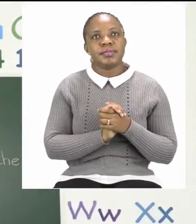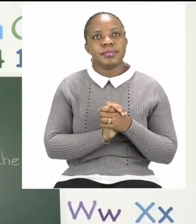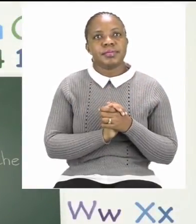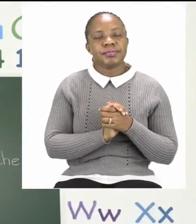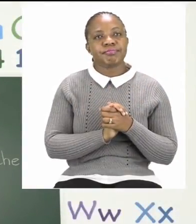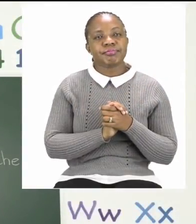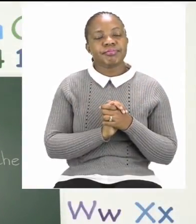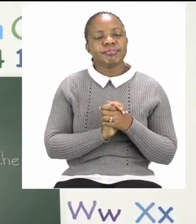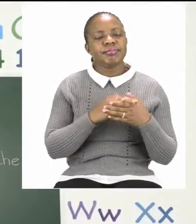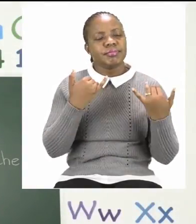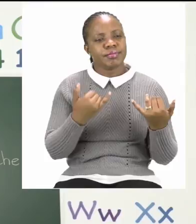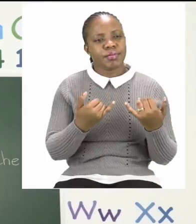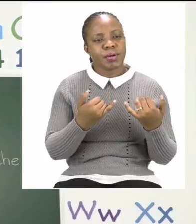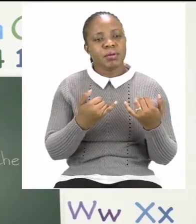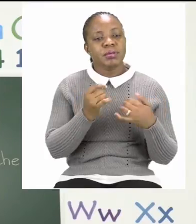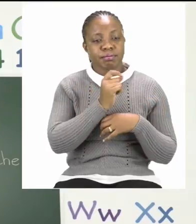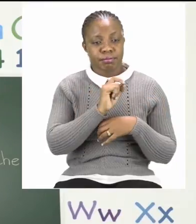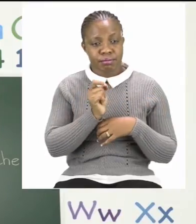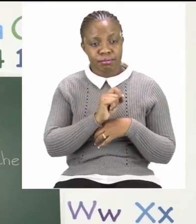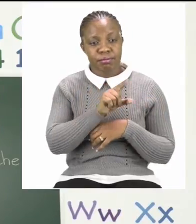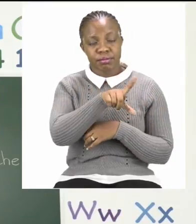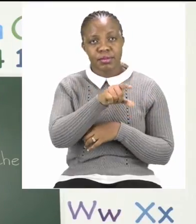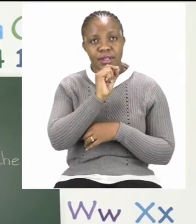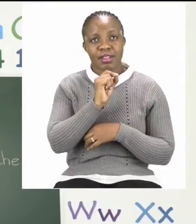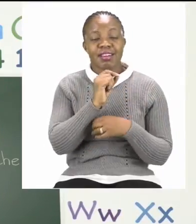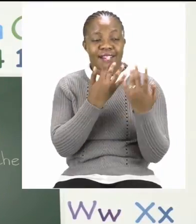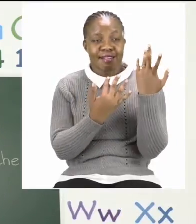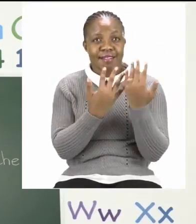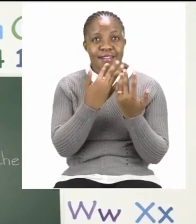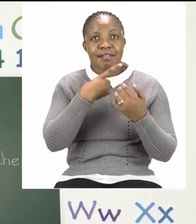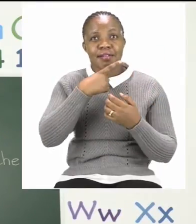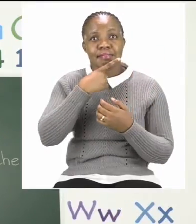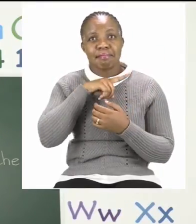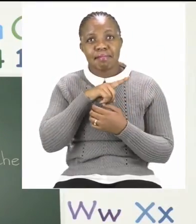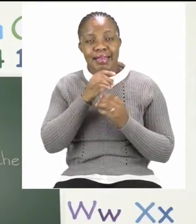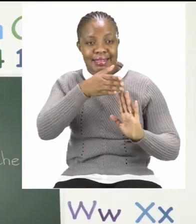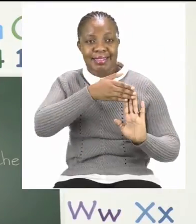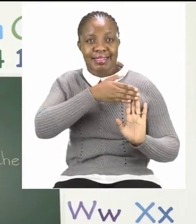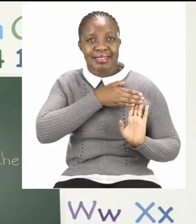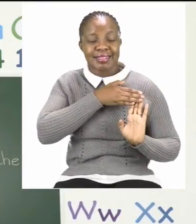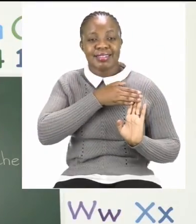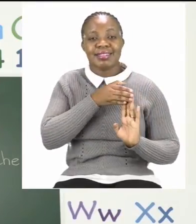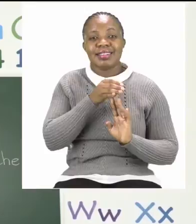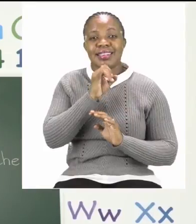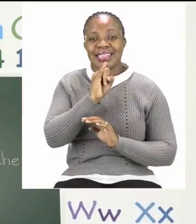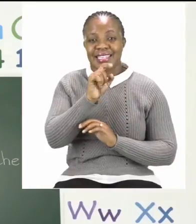now says, the fireman saved it